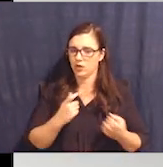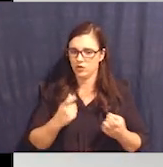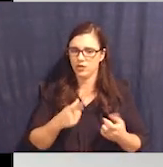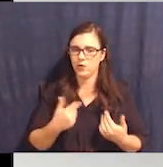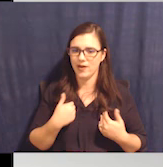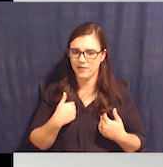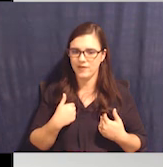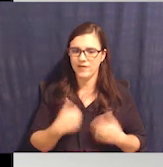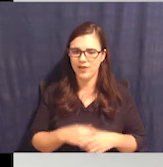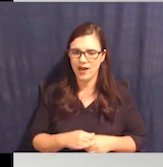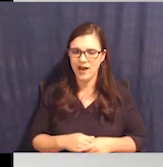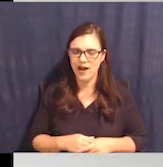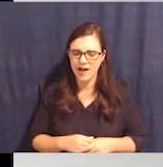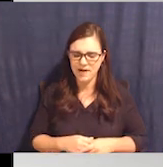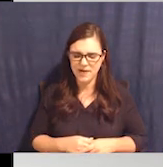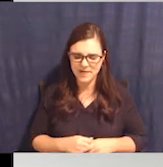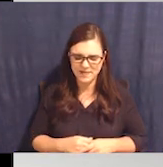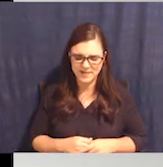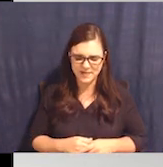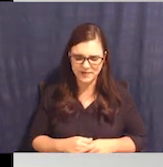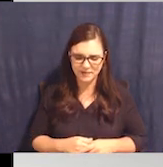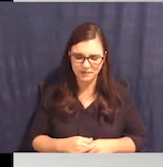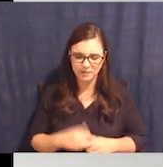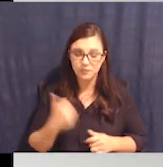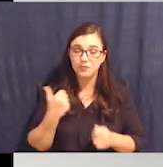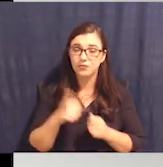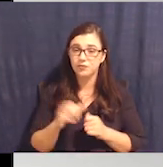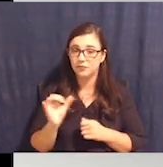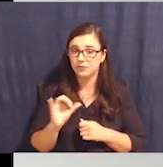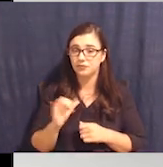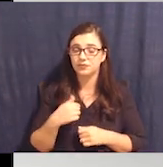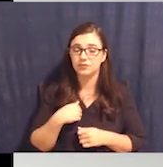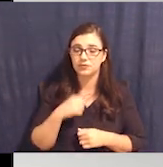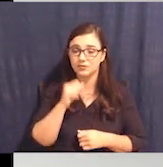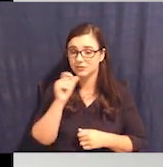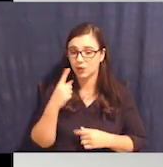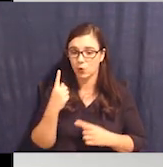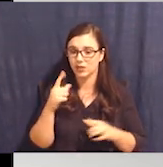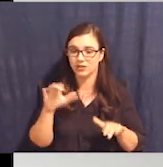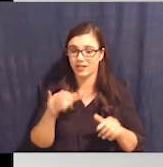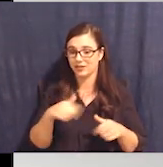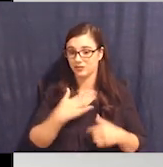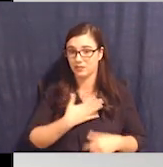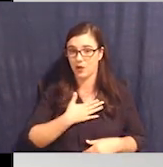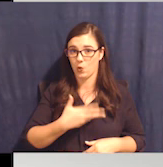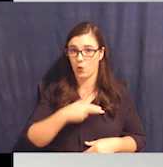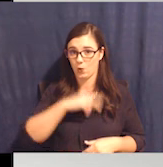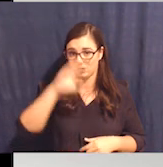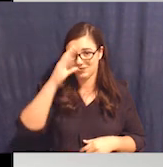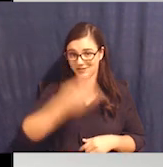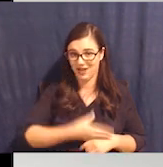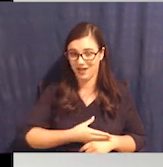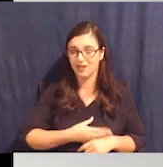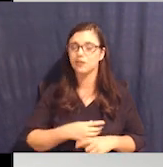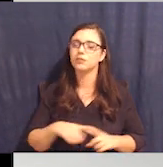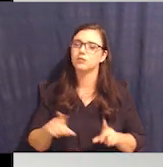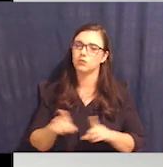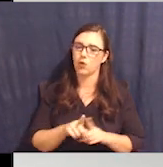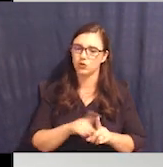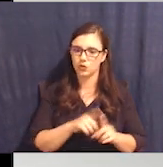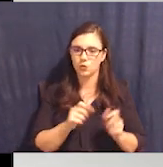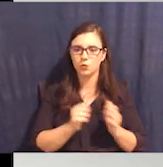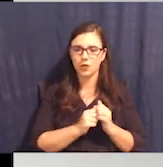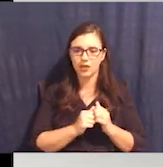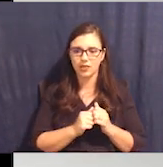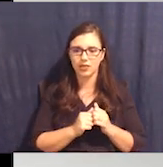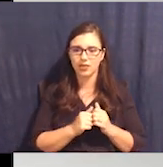any questions you have. And keep in mind, I've not only done this for my own son, but I've